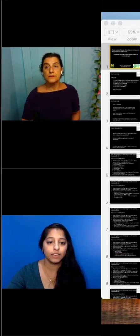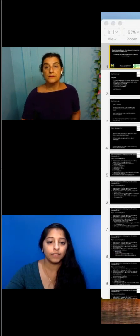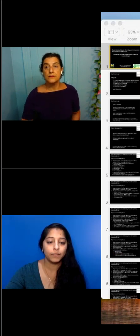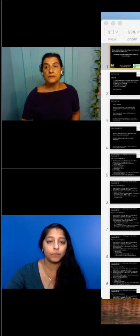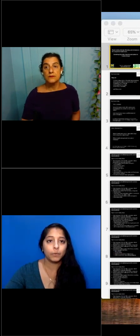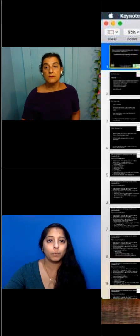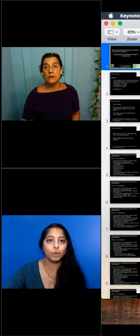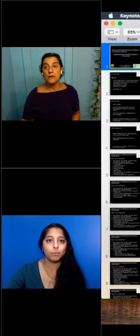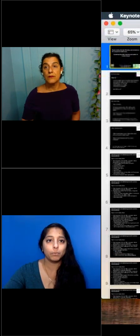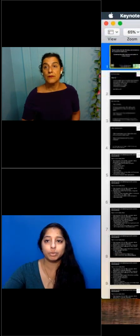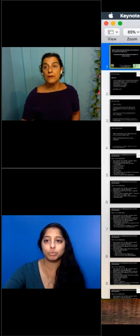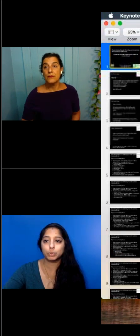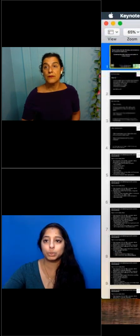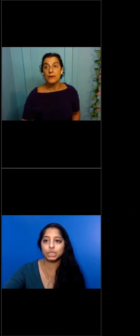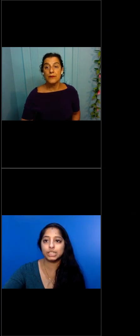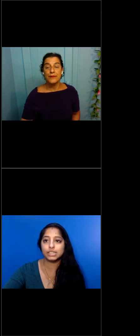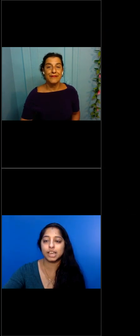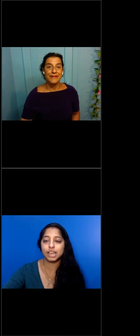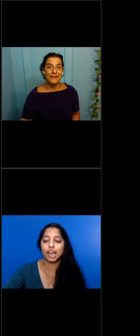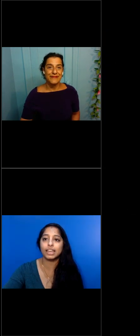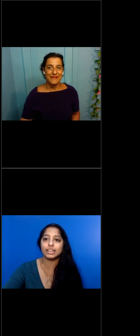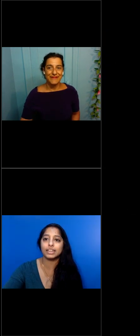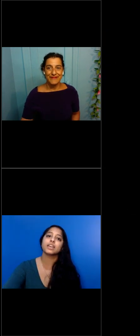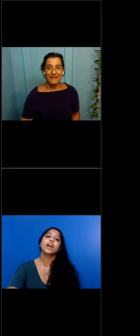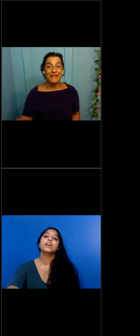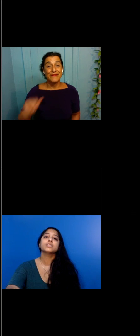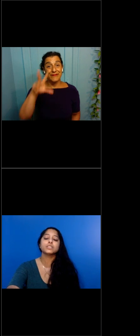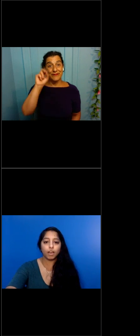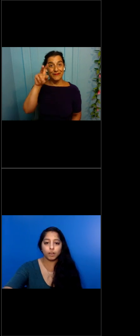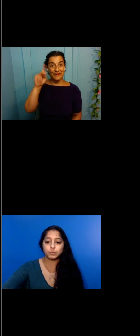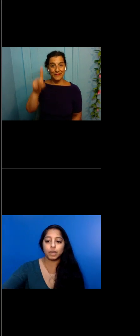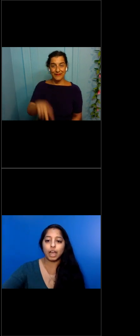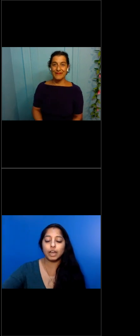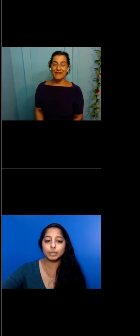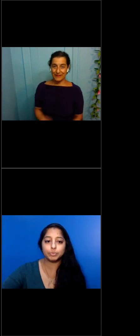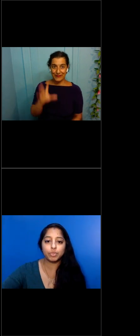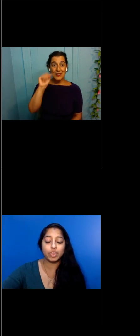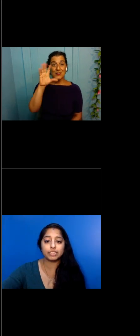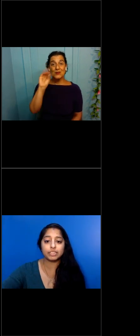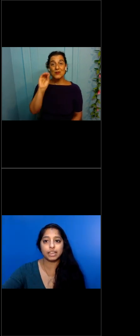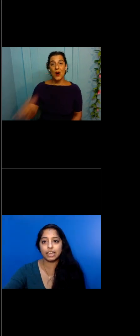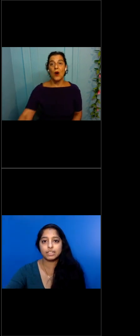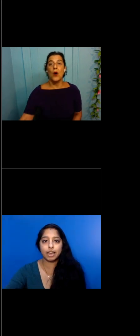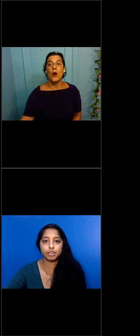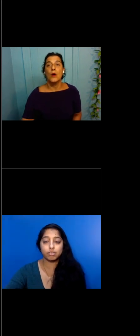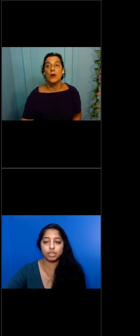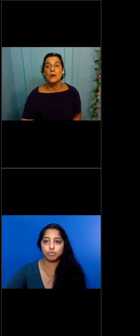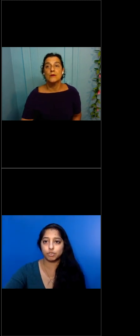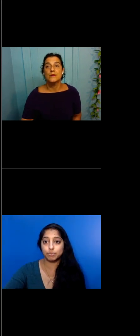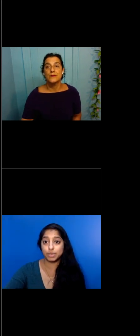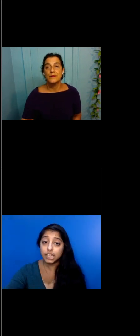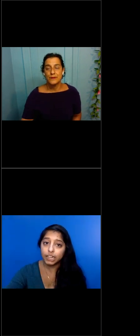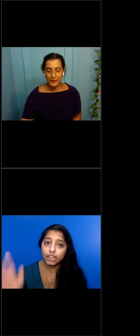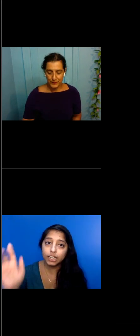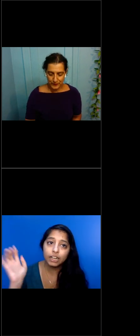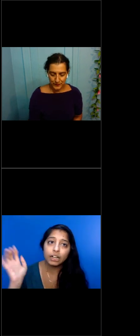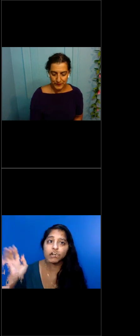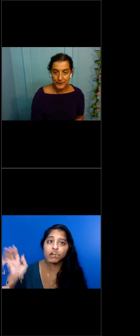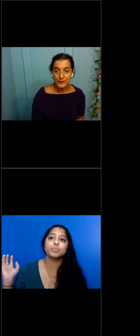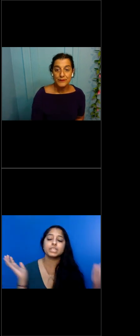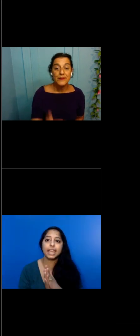slides. One moment, please. All right. So thanks again to everyone for being